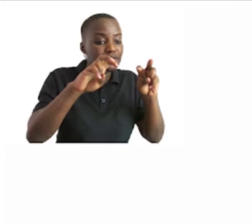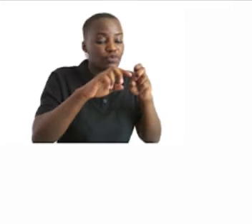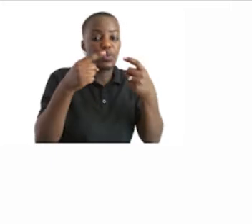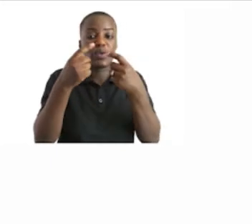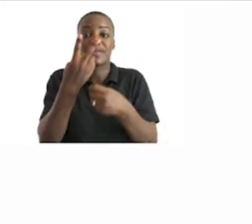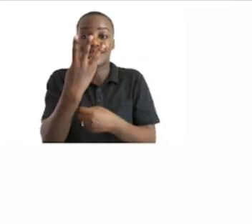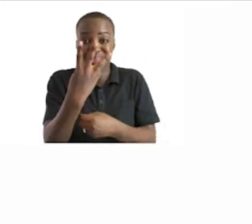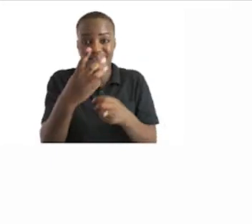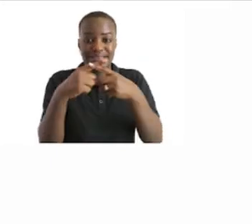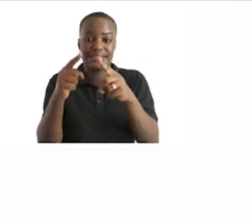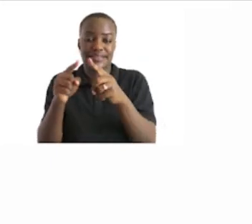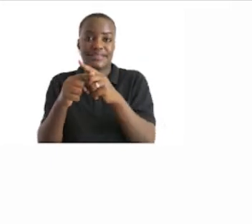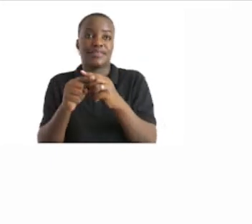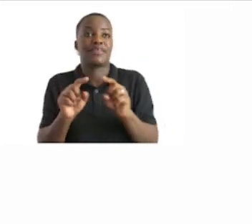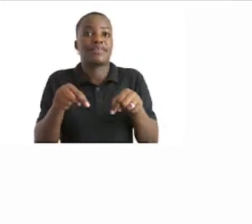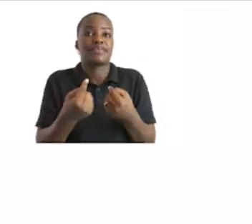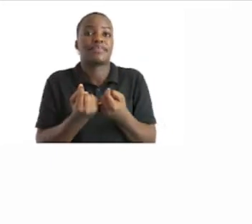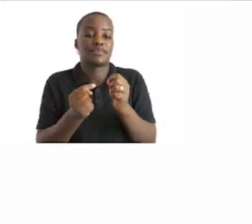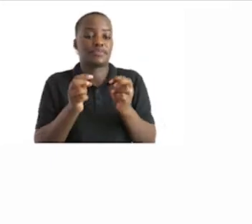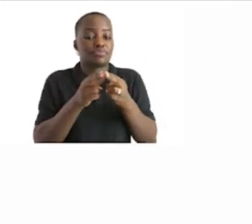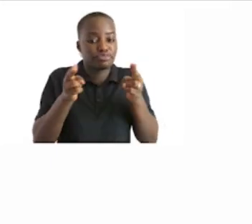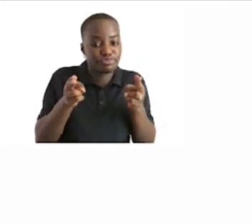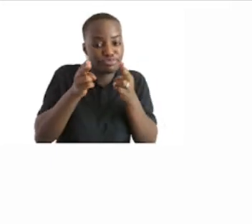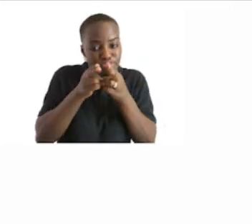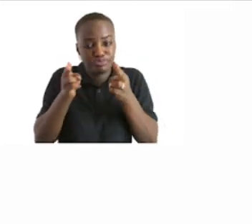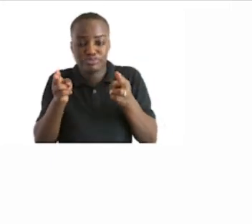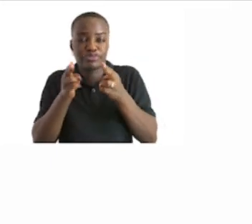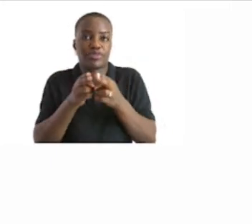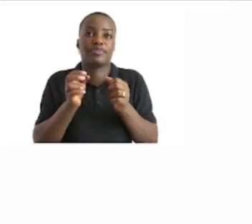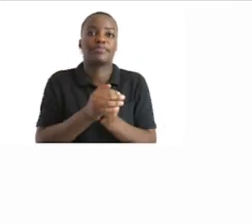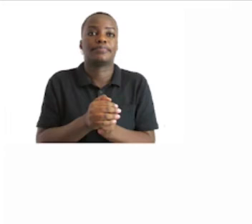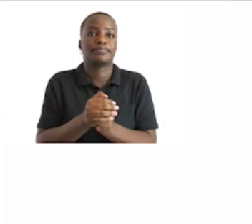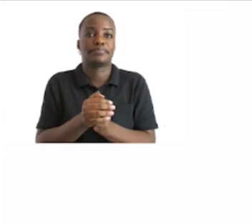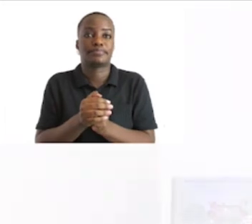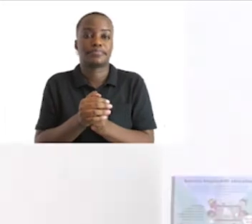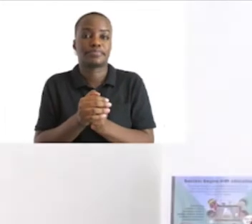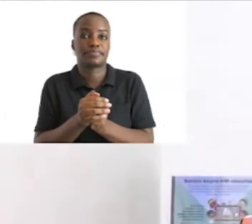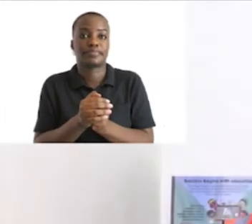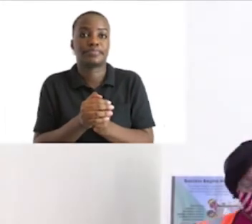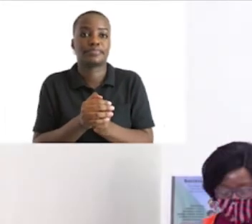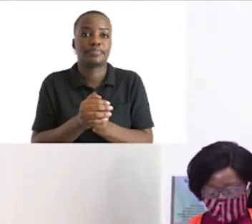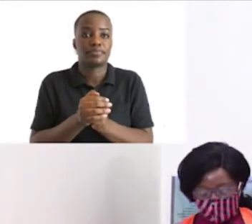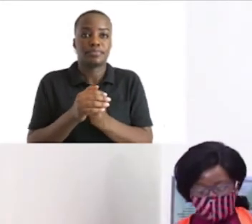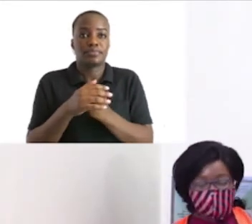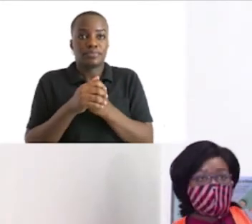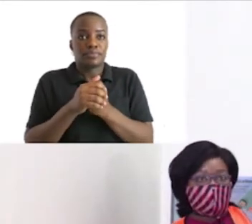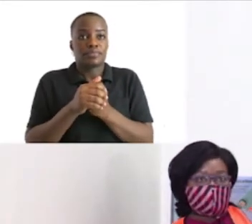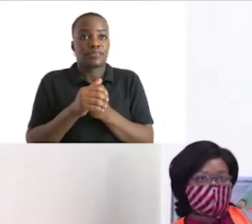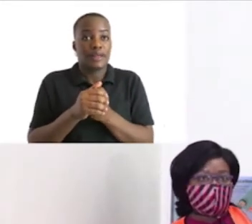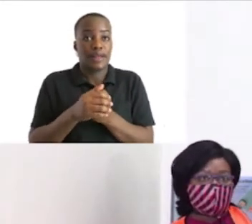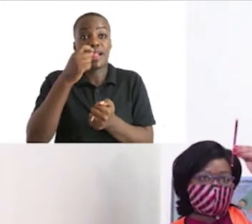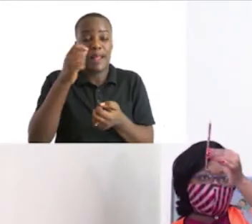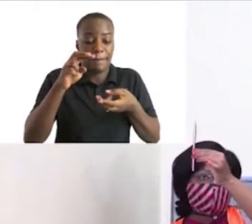Here we have found in our little classroom 3 objects that are longer than our pencil. This is